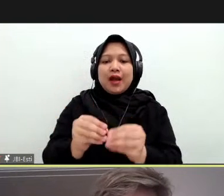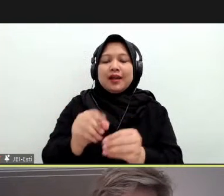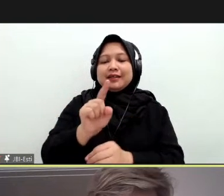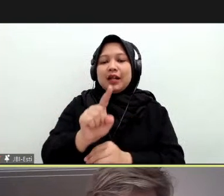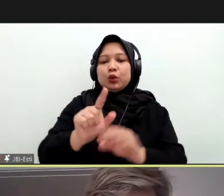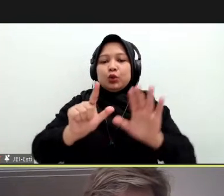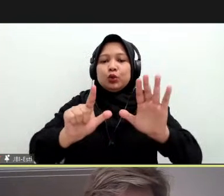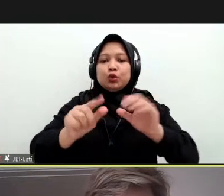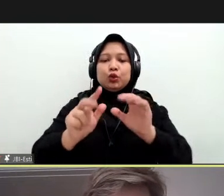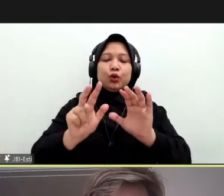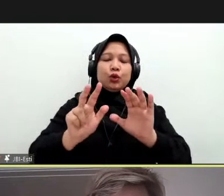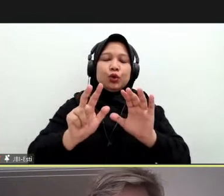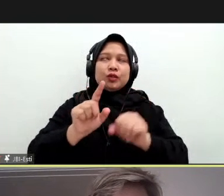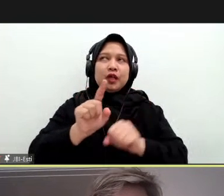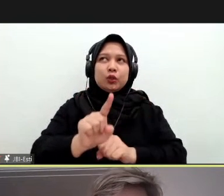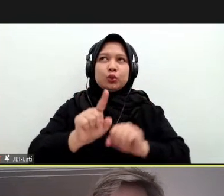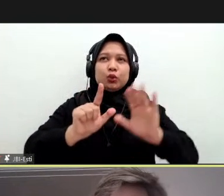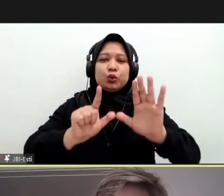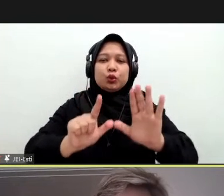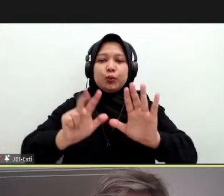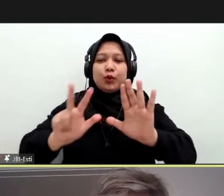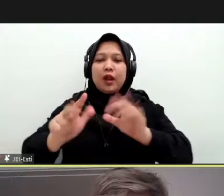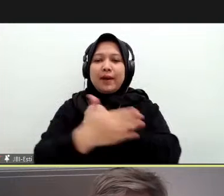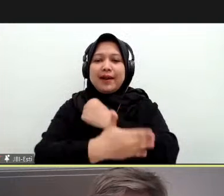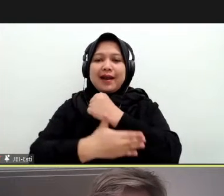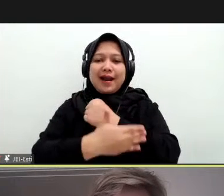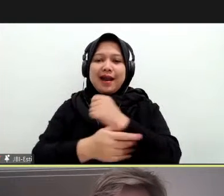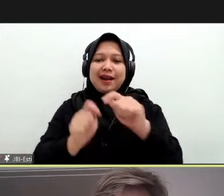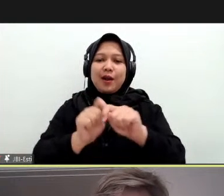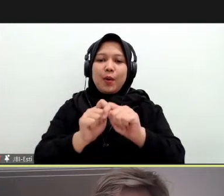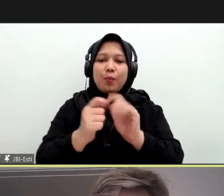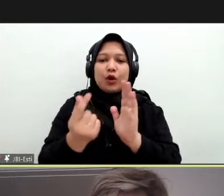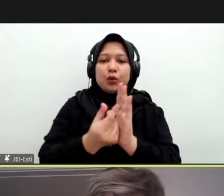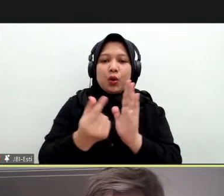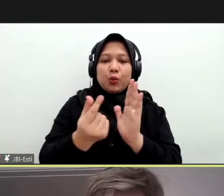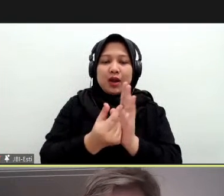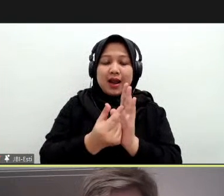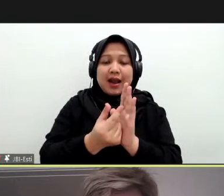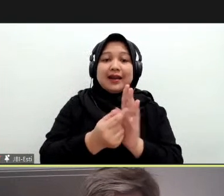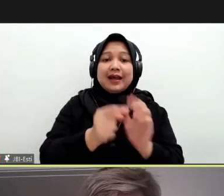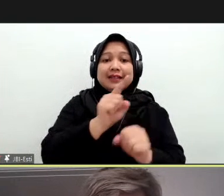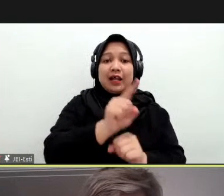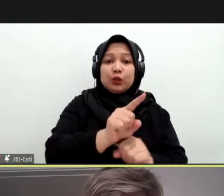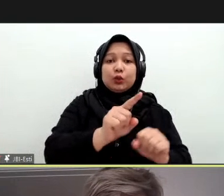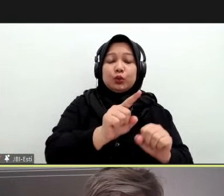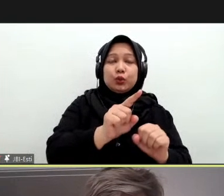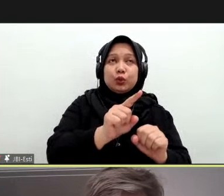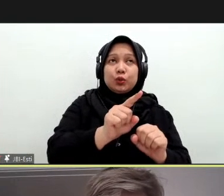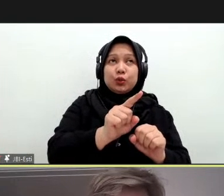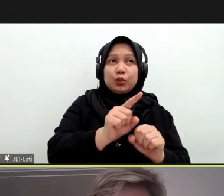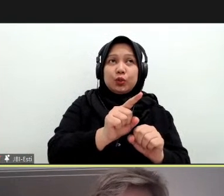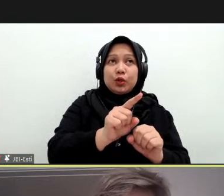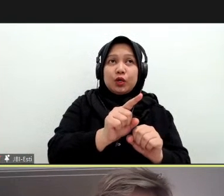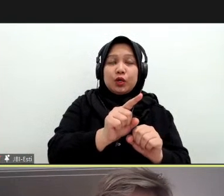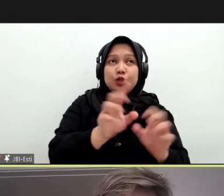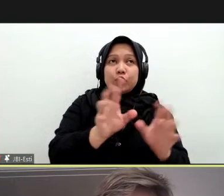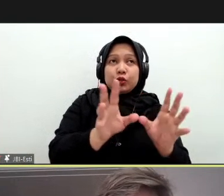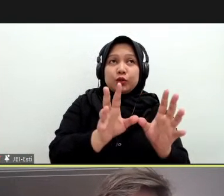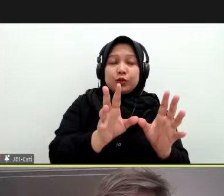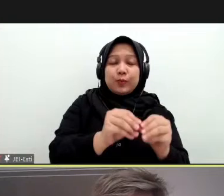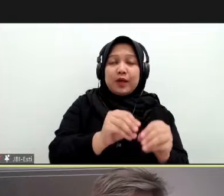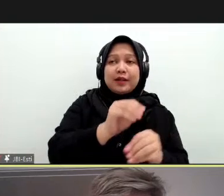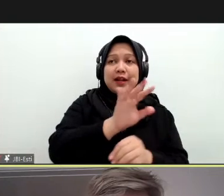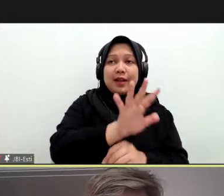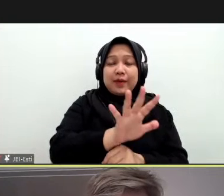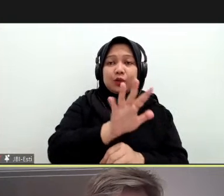some 585 measures in response to COVID that affect democracy and human rights, including